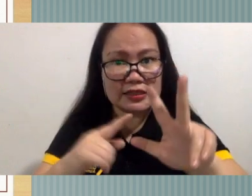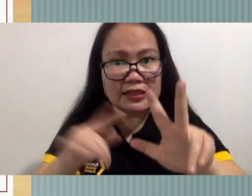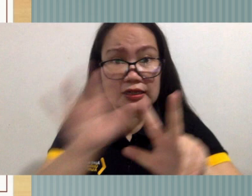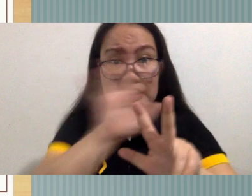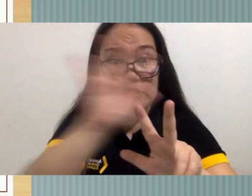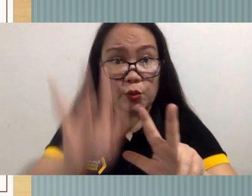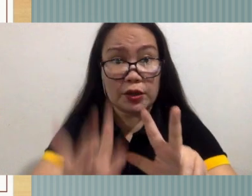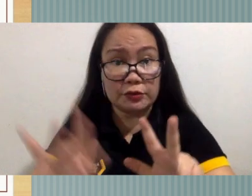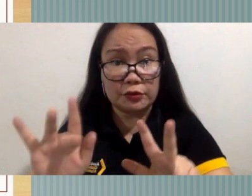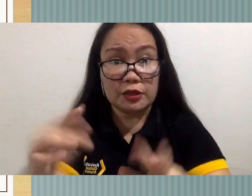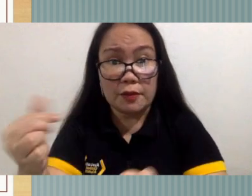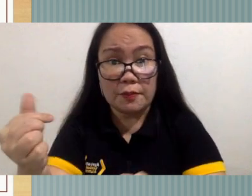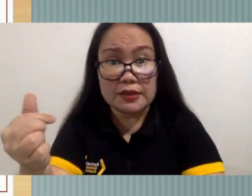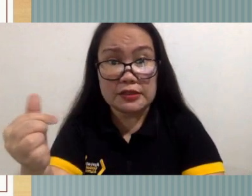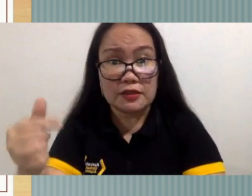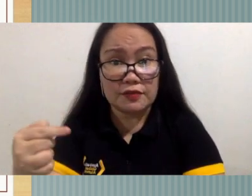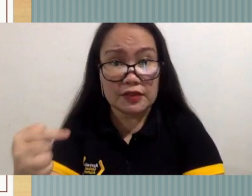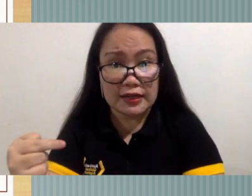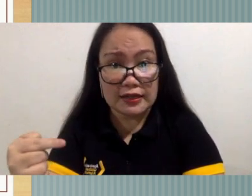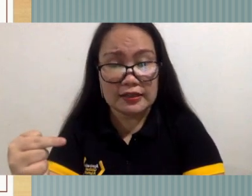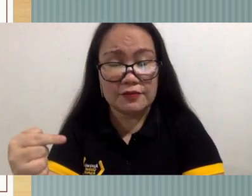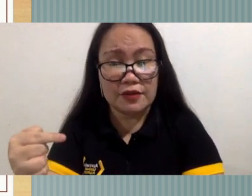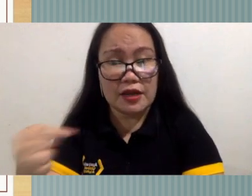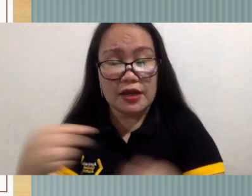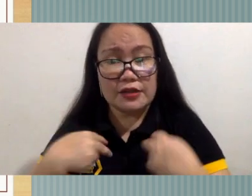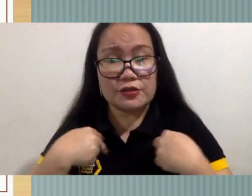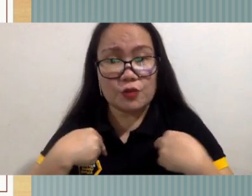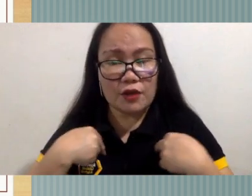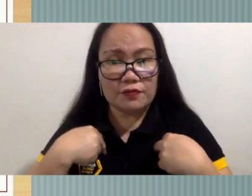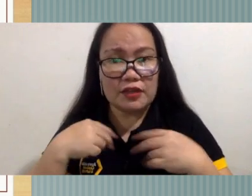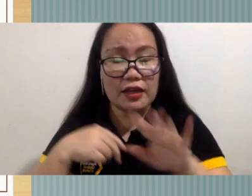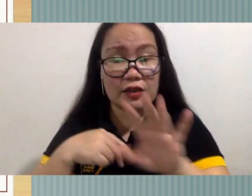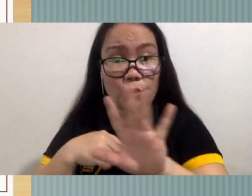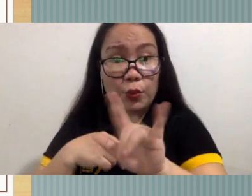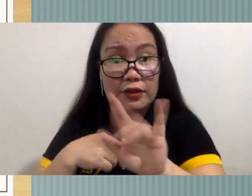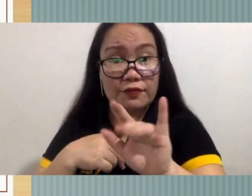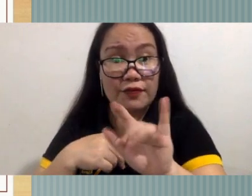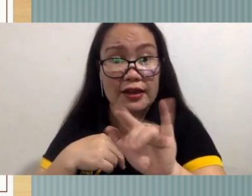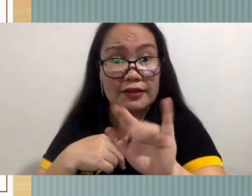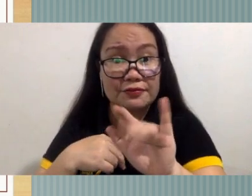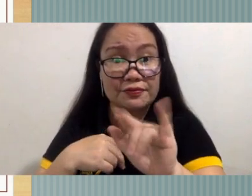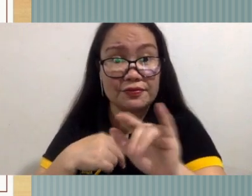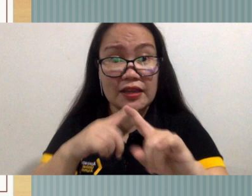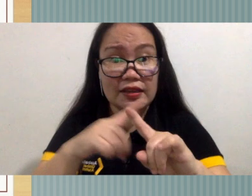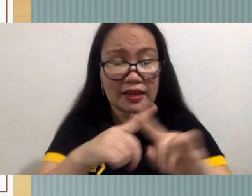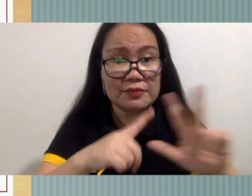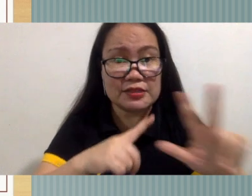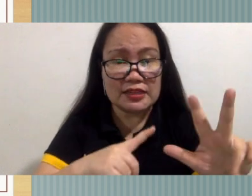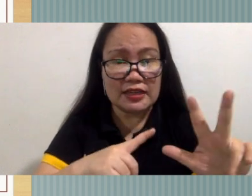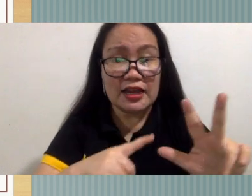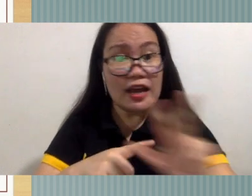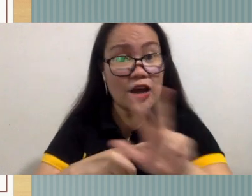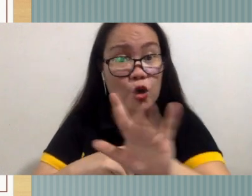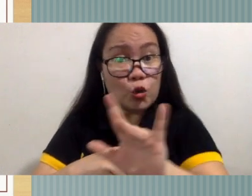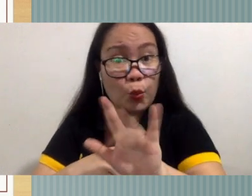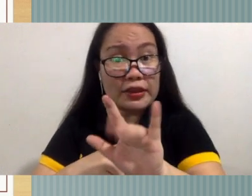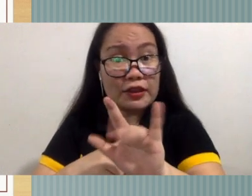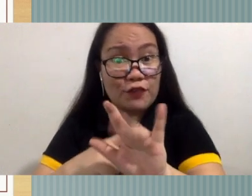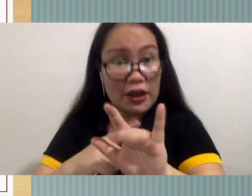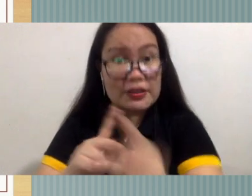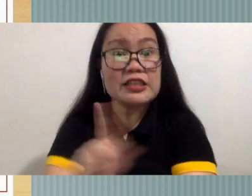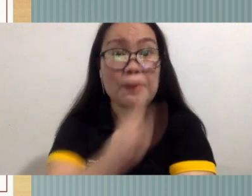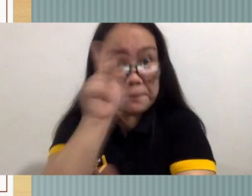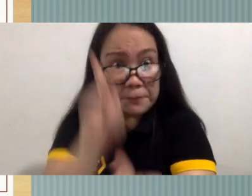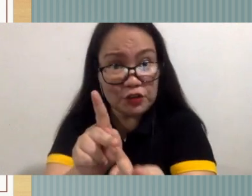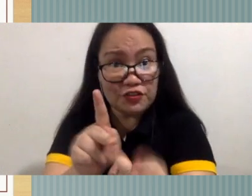to positive or negative square root of 25 times 3. Okay. So, nagkaroon tayo ng 25 times